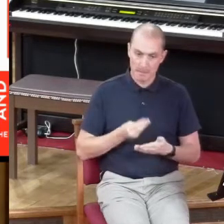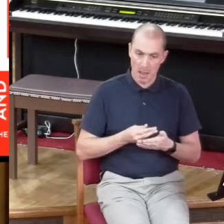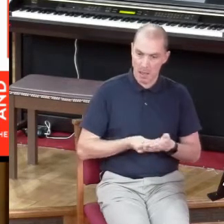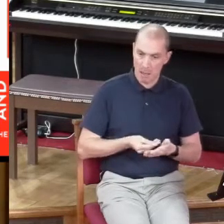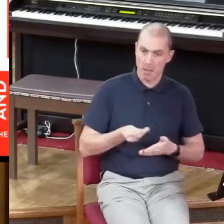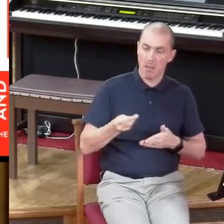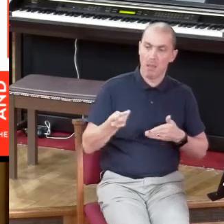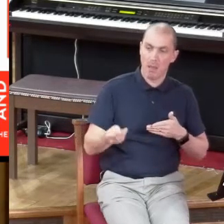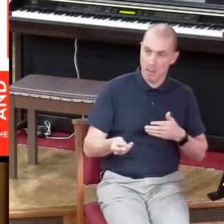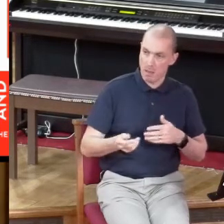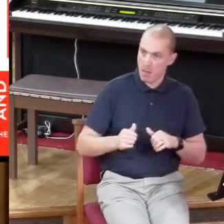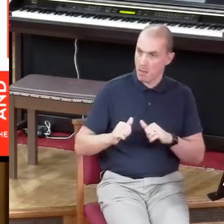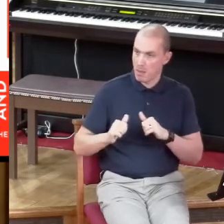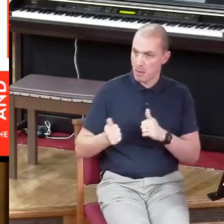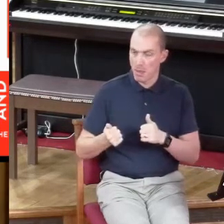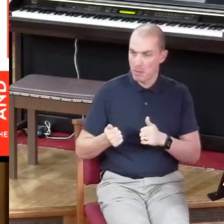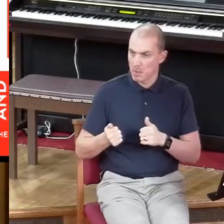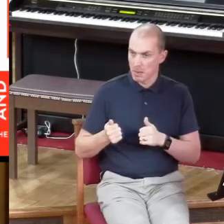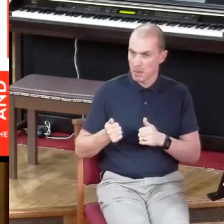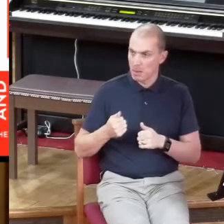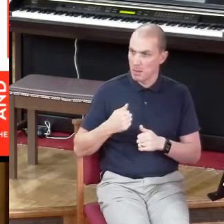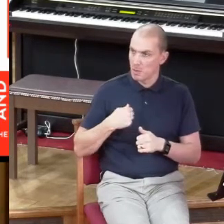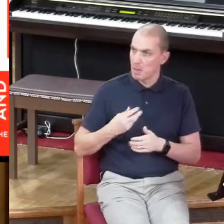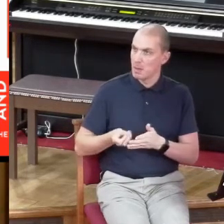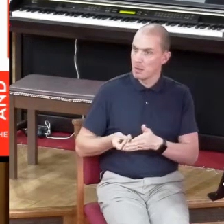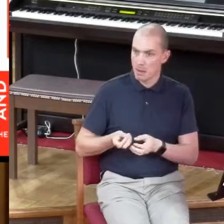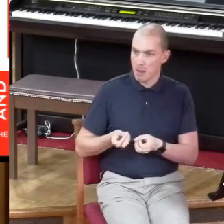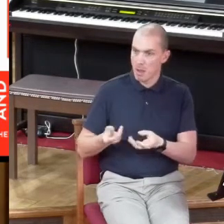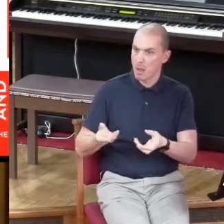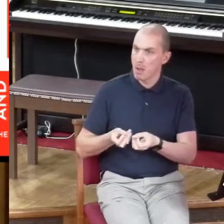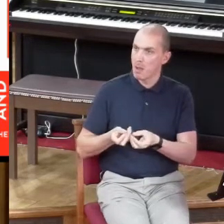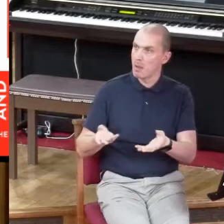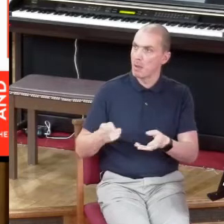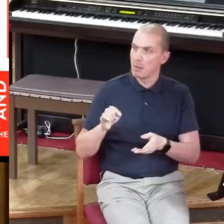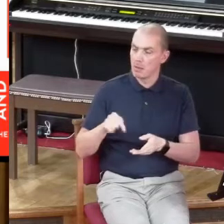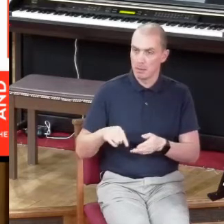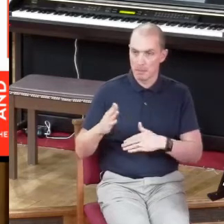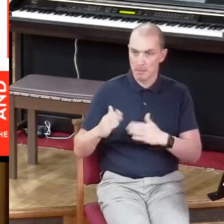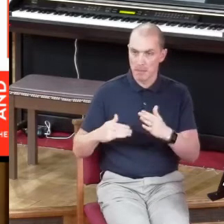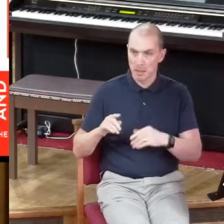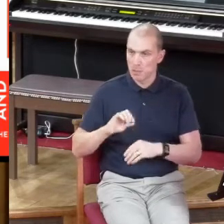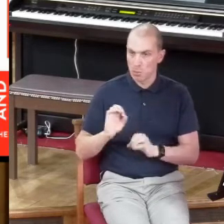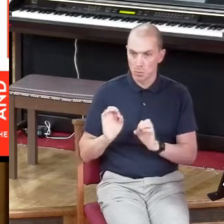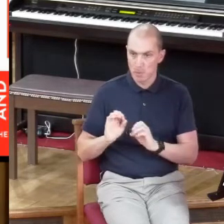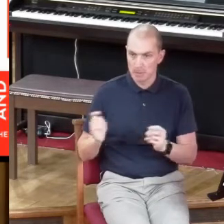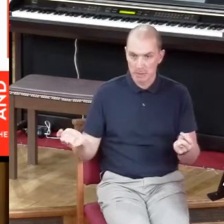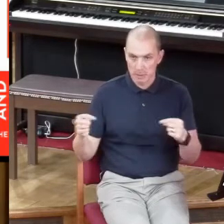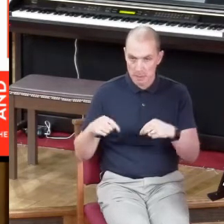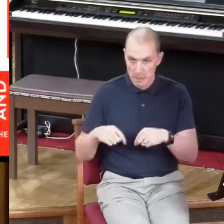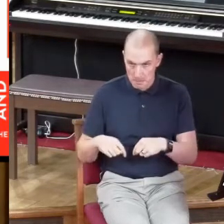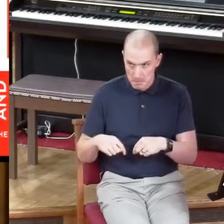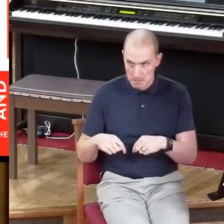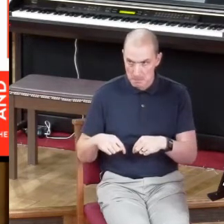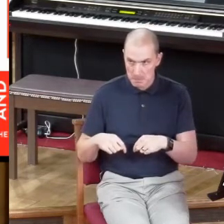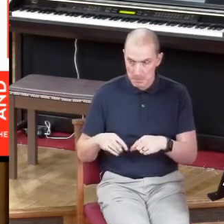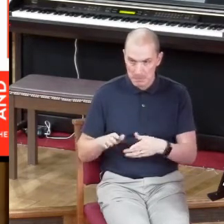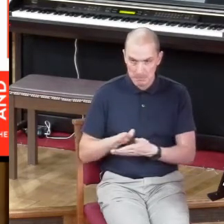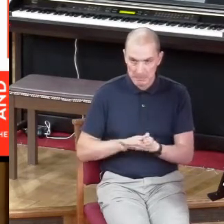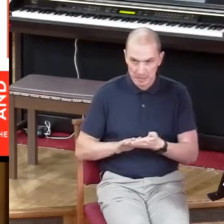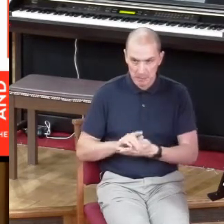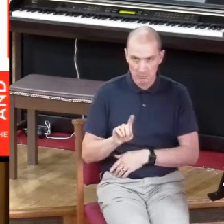no use looking after a building if people are not coming to it at all. I think that's pretty clear.